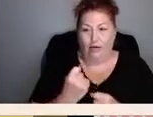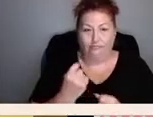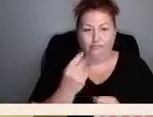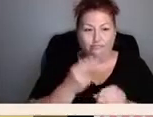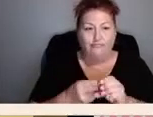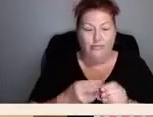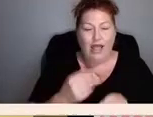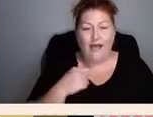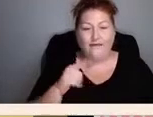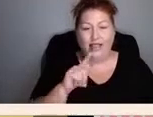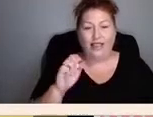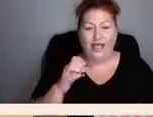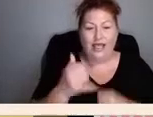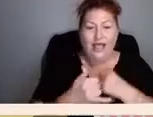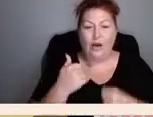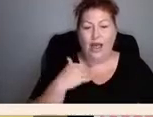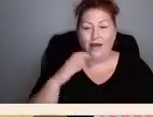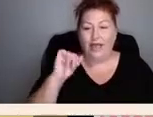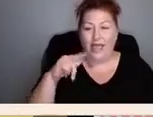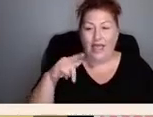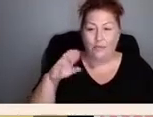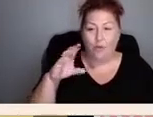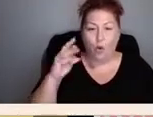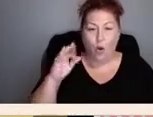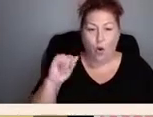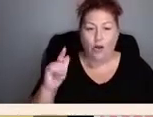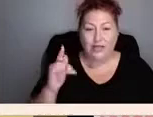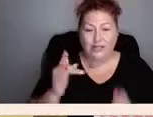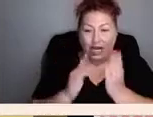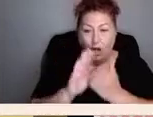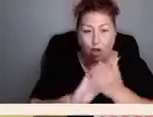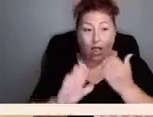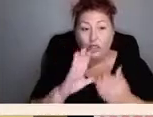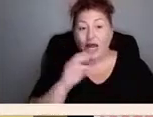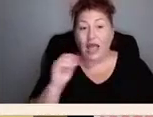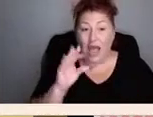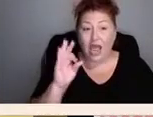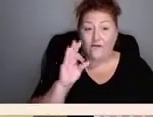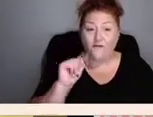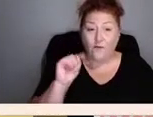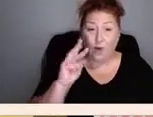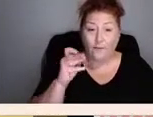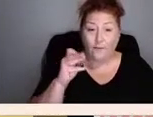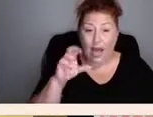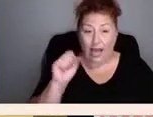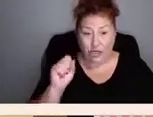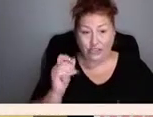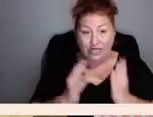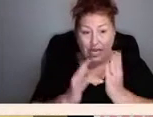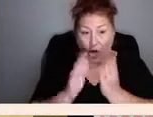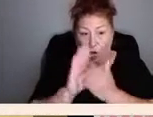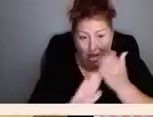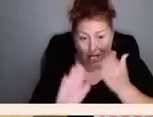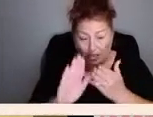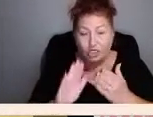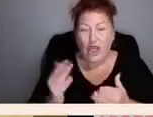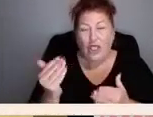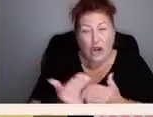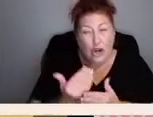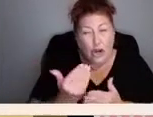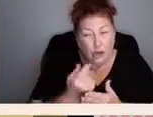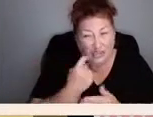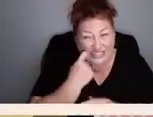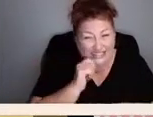Lee County, we have Cape Coral Technical College and Fort Myers Technical College. Our newest is